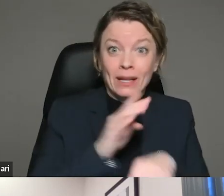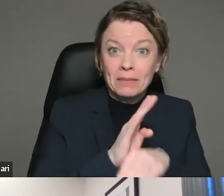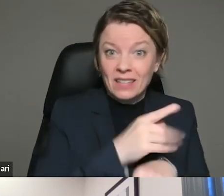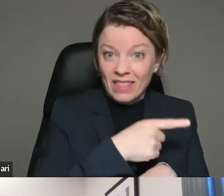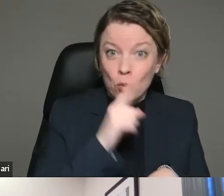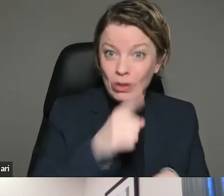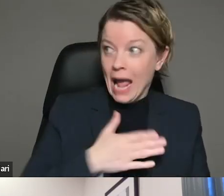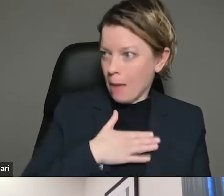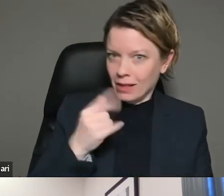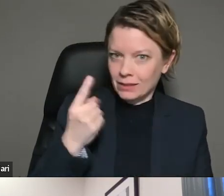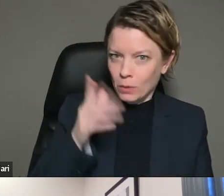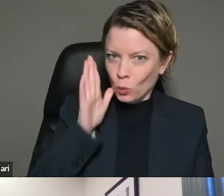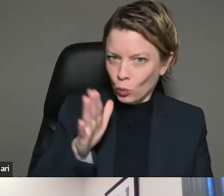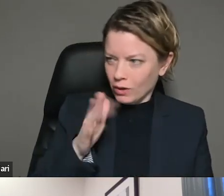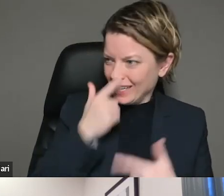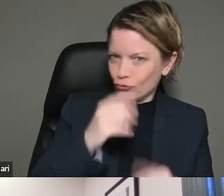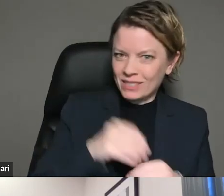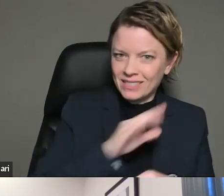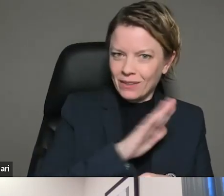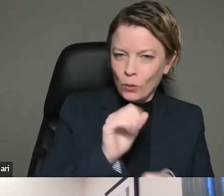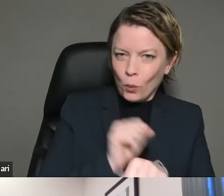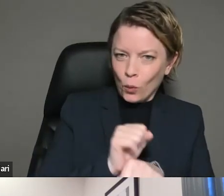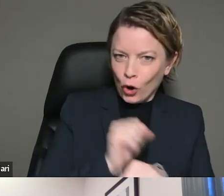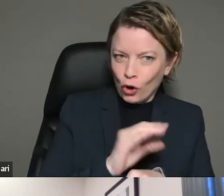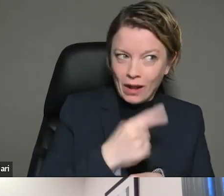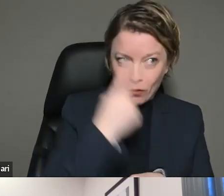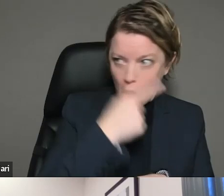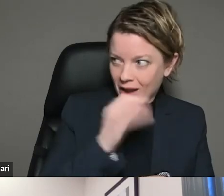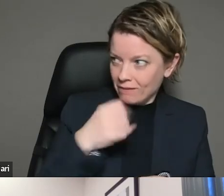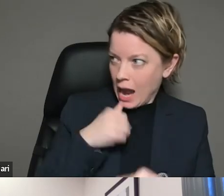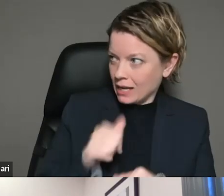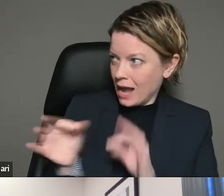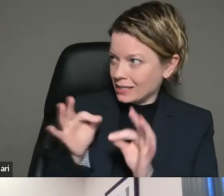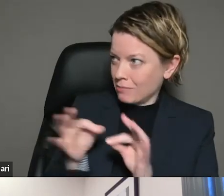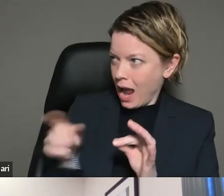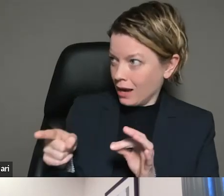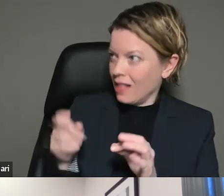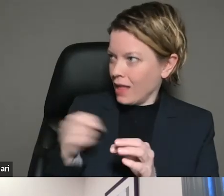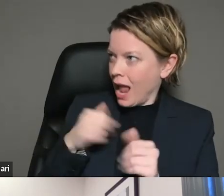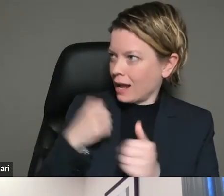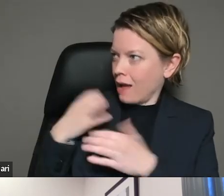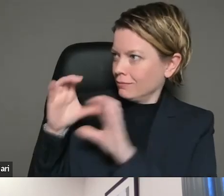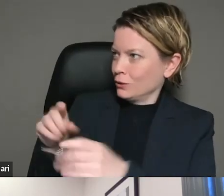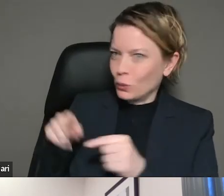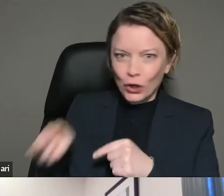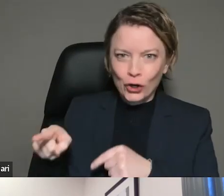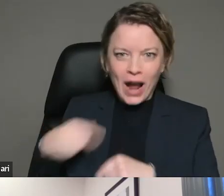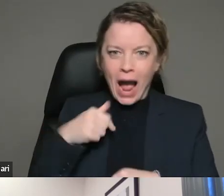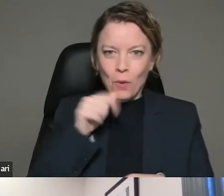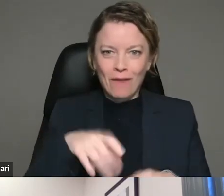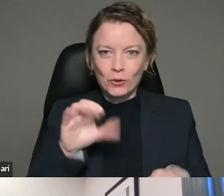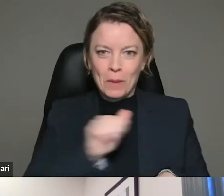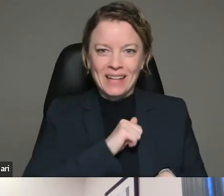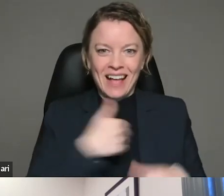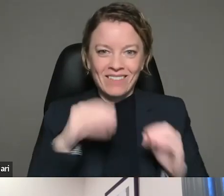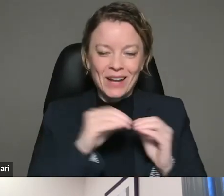happy that somebody was taking an interest, and they thought, well, if I can tell her how to do this, then I don't have to do it anymore. So that was kind of what